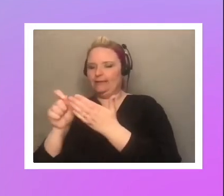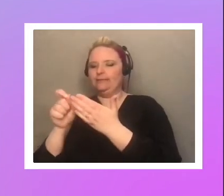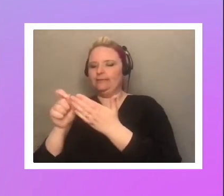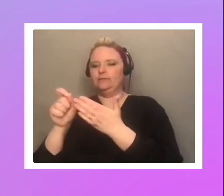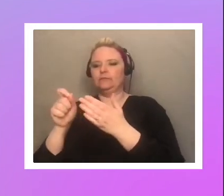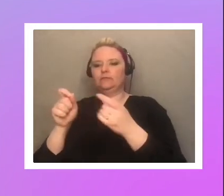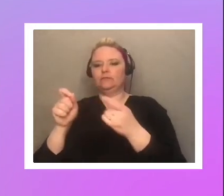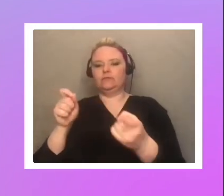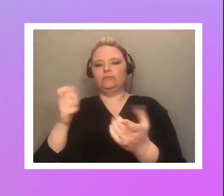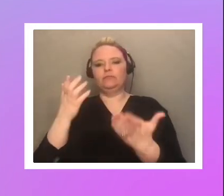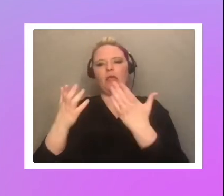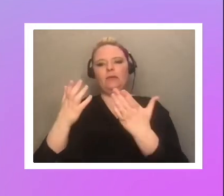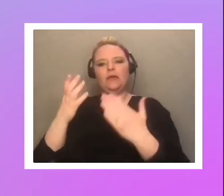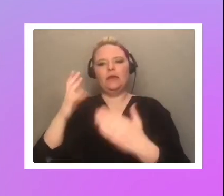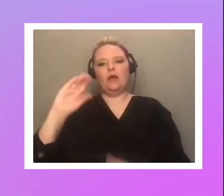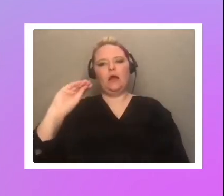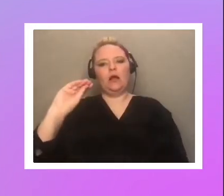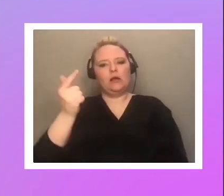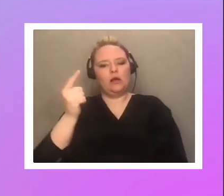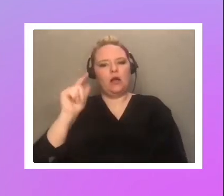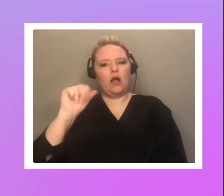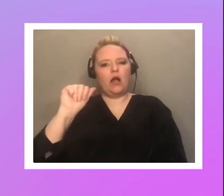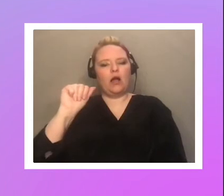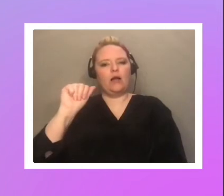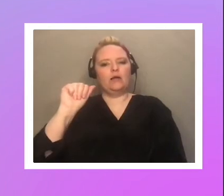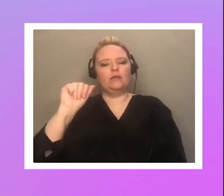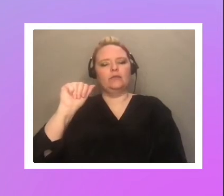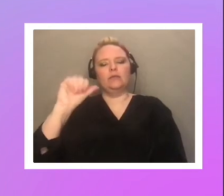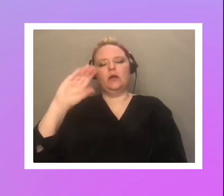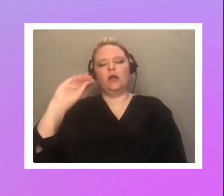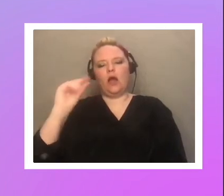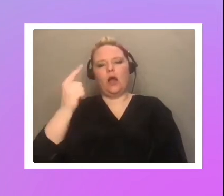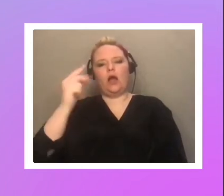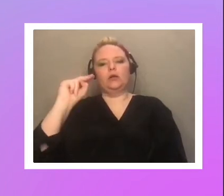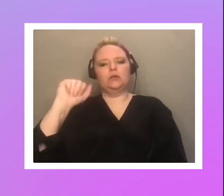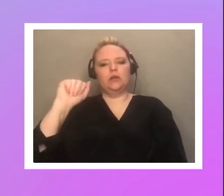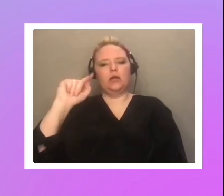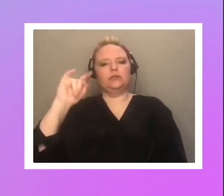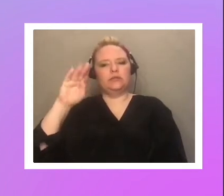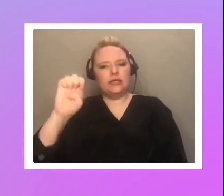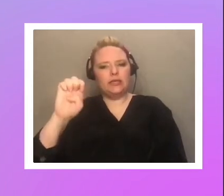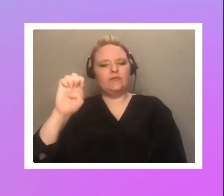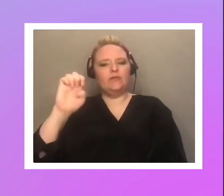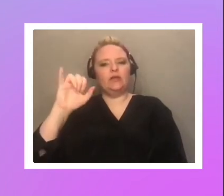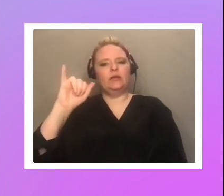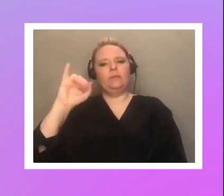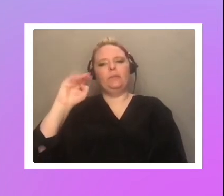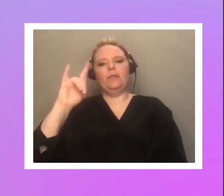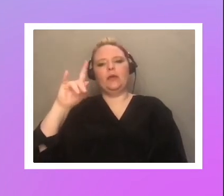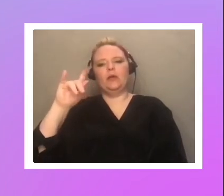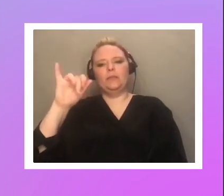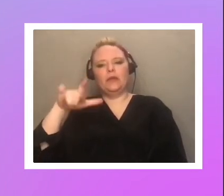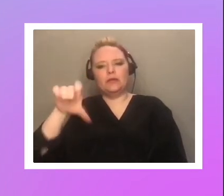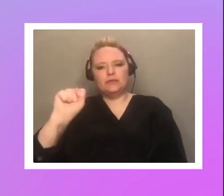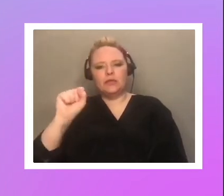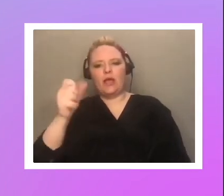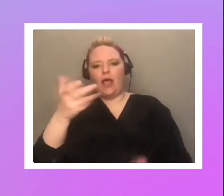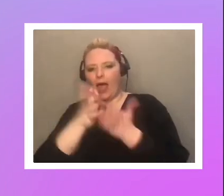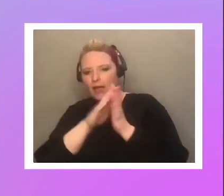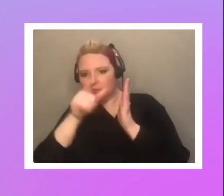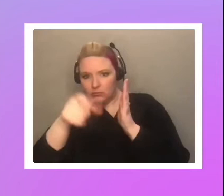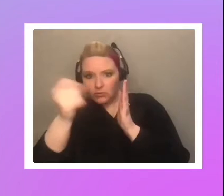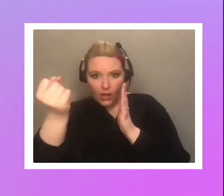have cognitive impairments. Ask them if they're able to understand what they're supposed to do and have